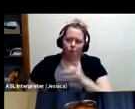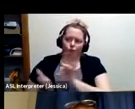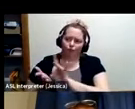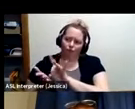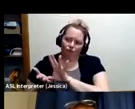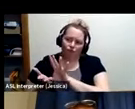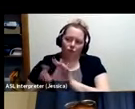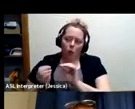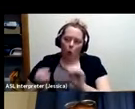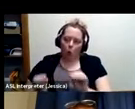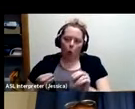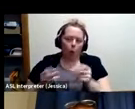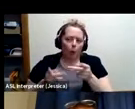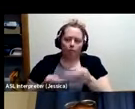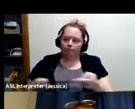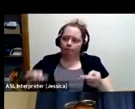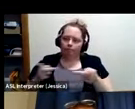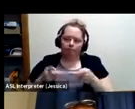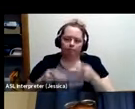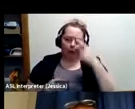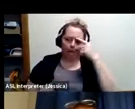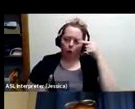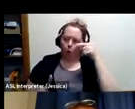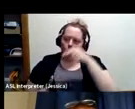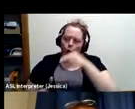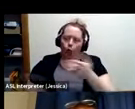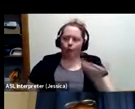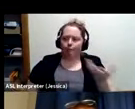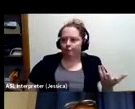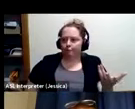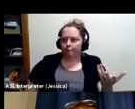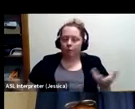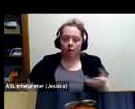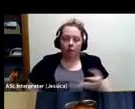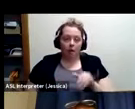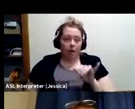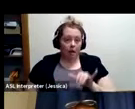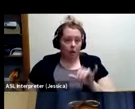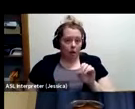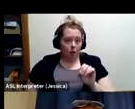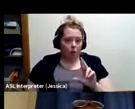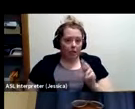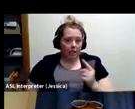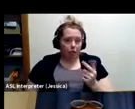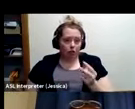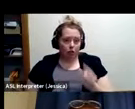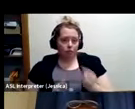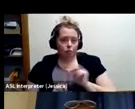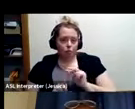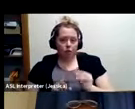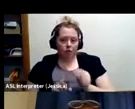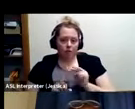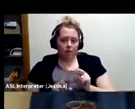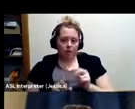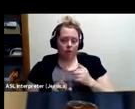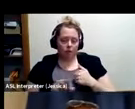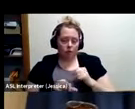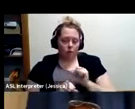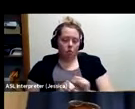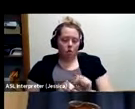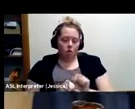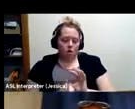themselves, you know, it was really hard from an organizational perspective to make space. So actually I had to do, it's